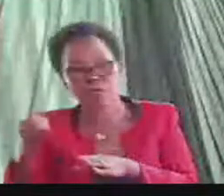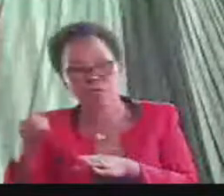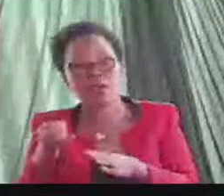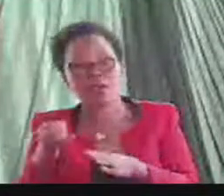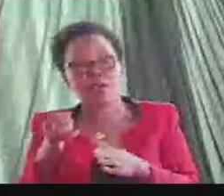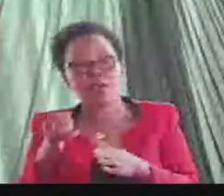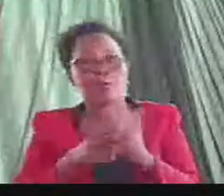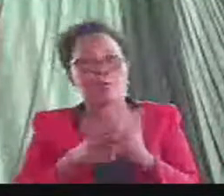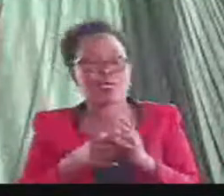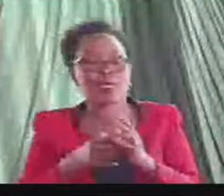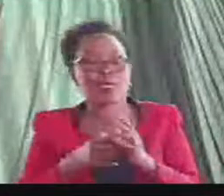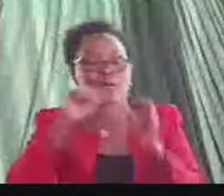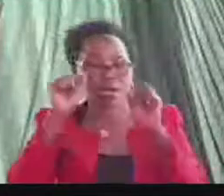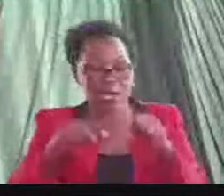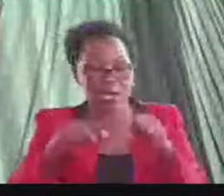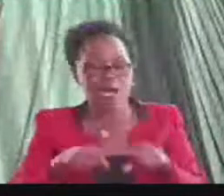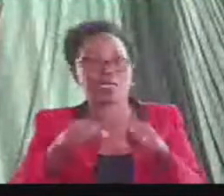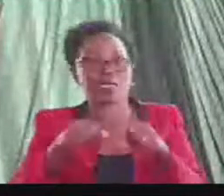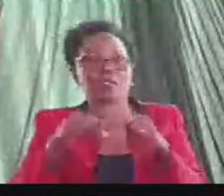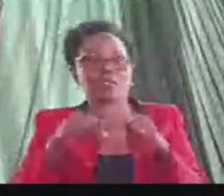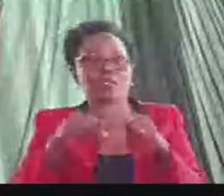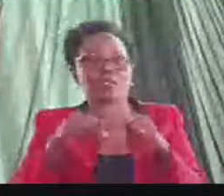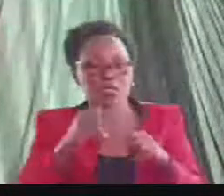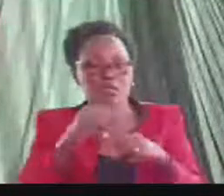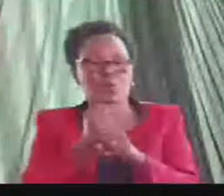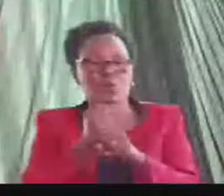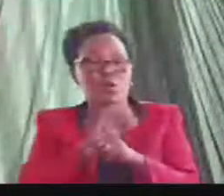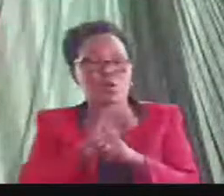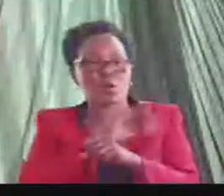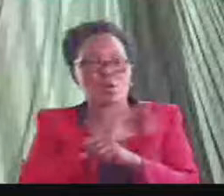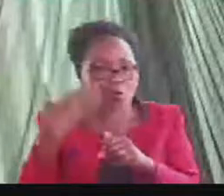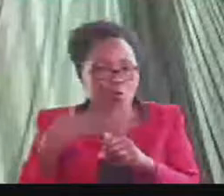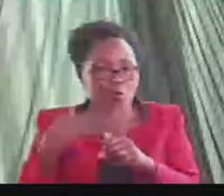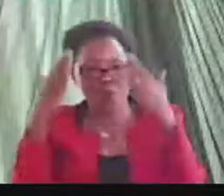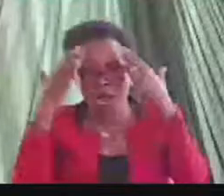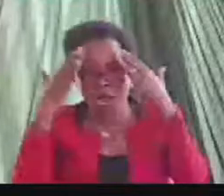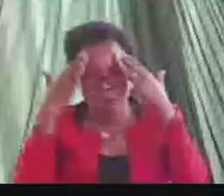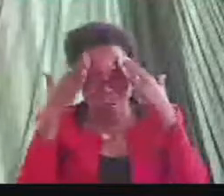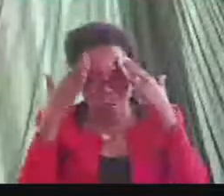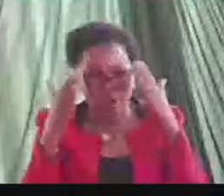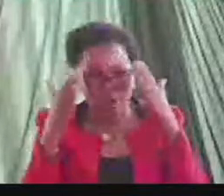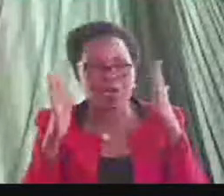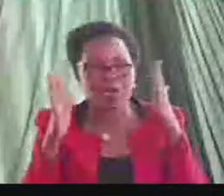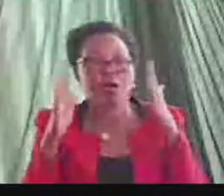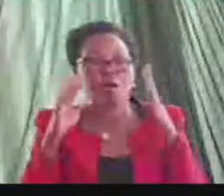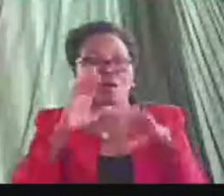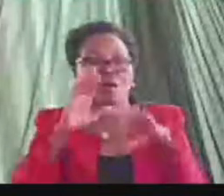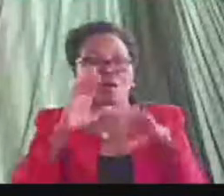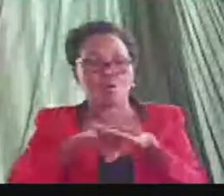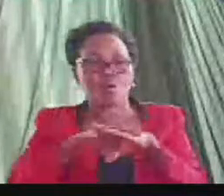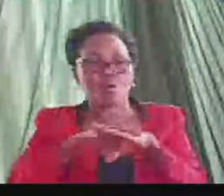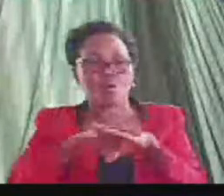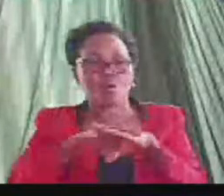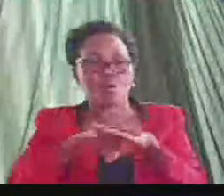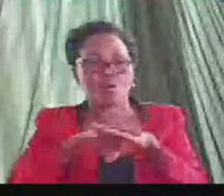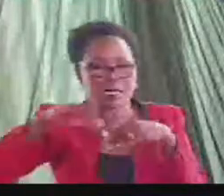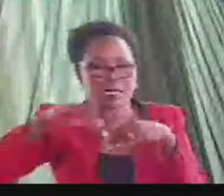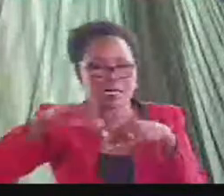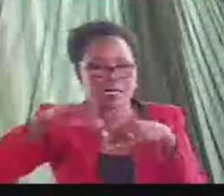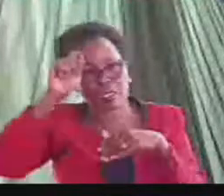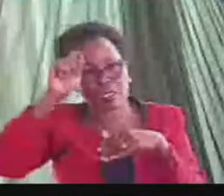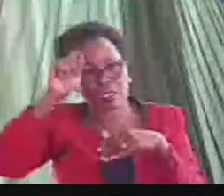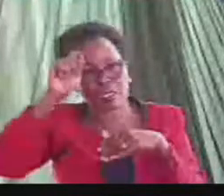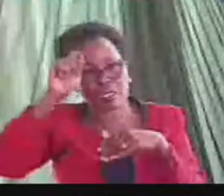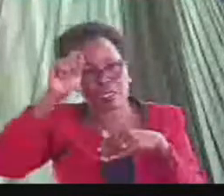put everybody on his toes when it comes to this issue of delayed judgments, when it comes to